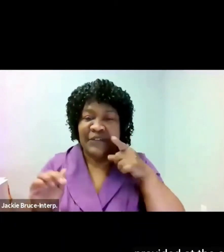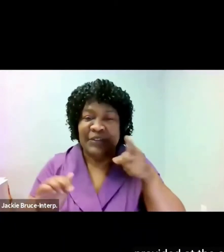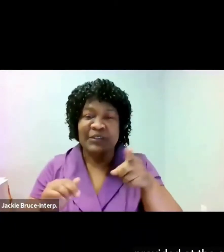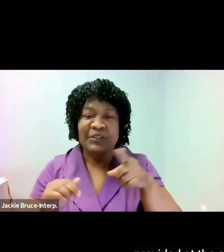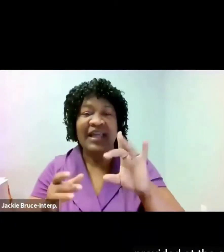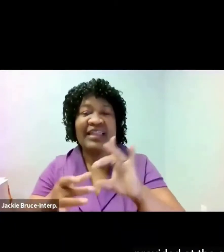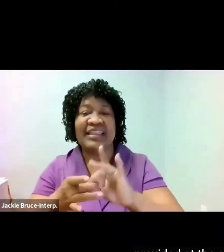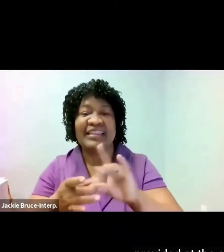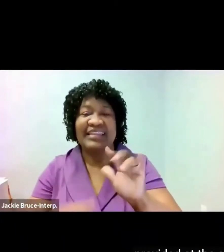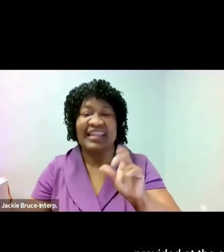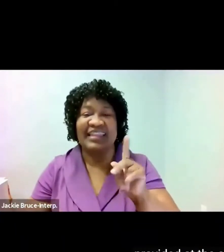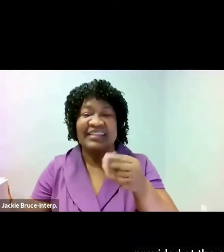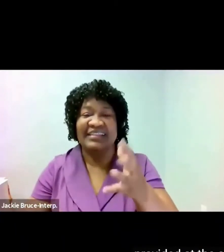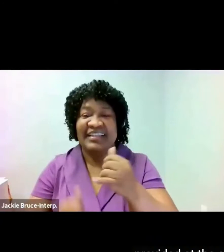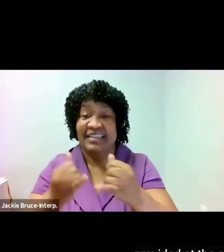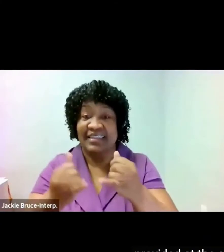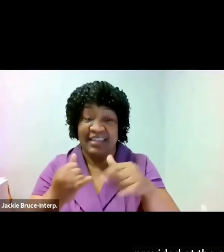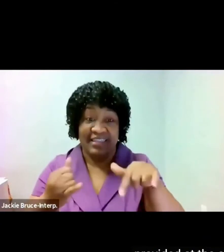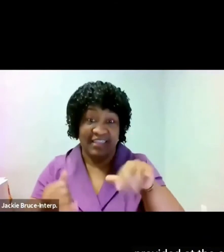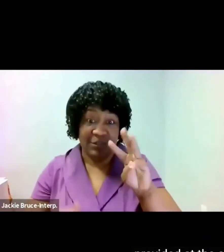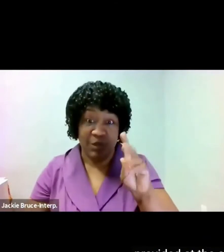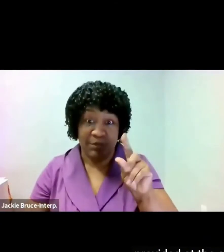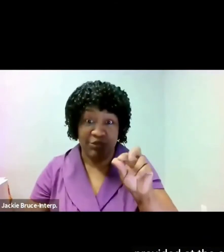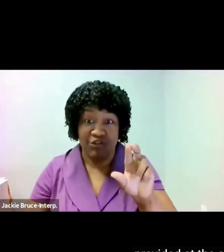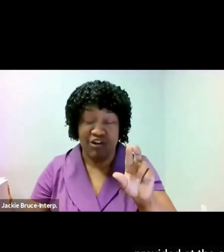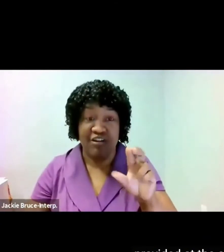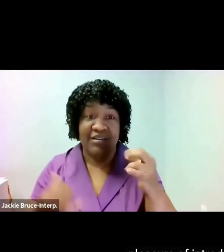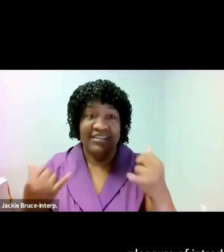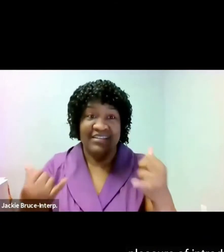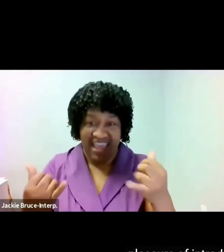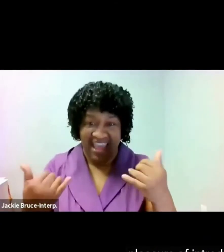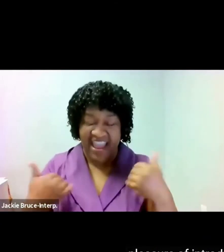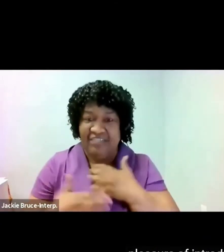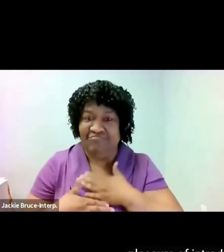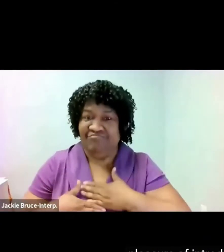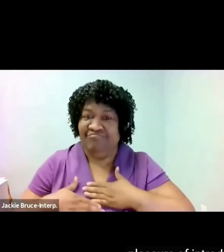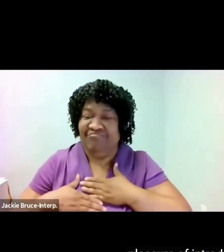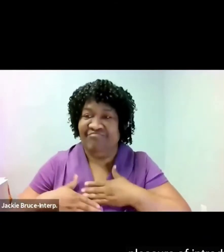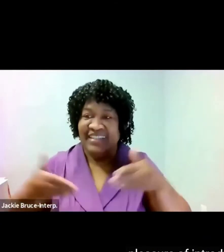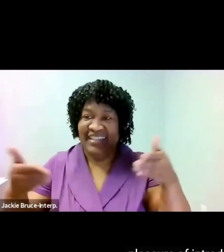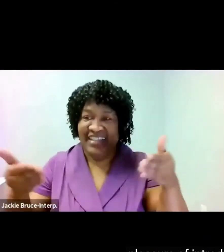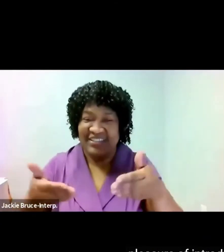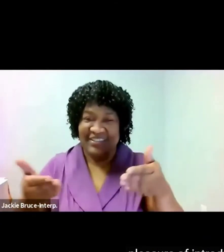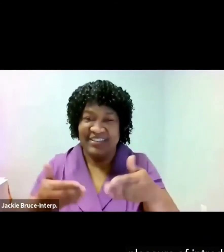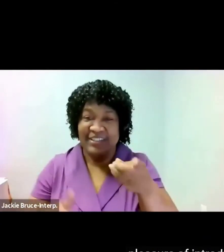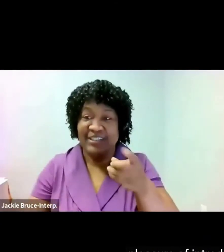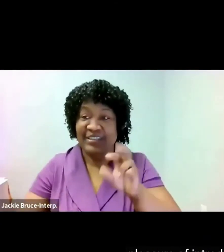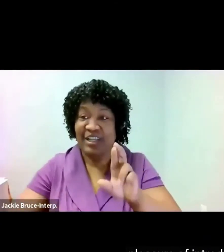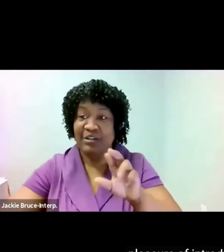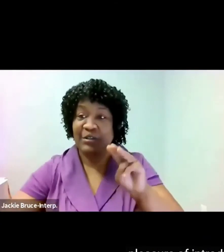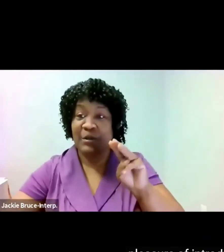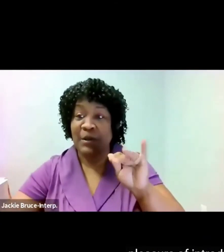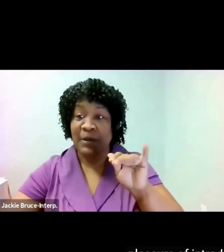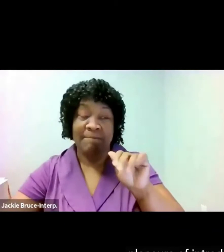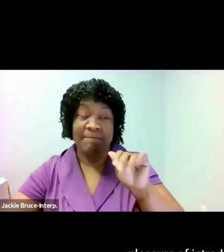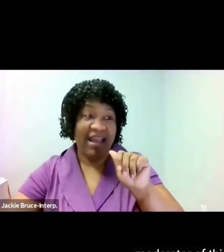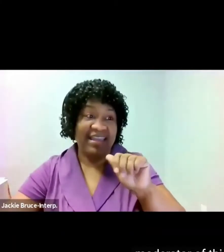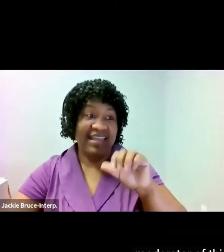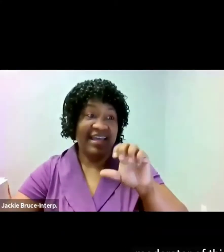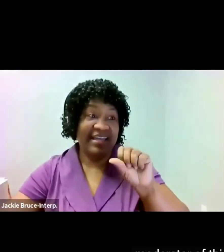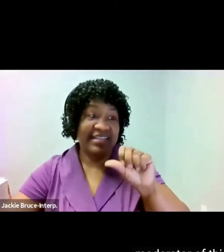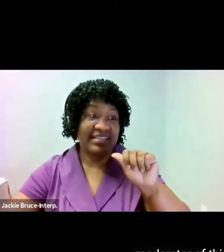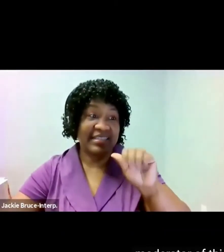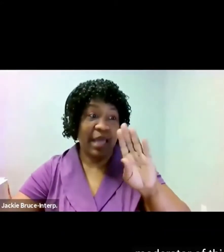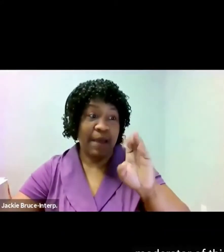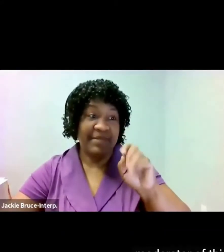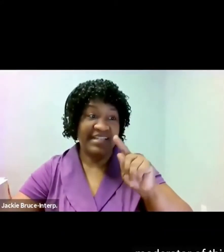link provided at the end of the webinar. I now have the pleasure of introducing Dr. Maya Sabatello as the